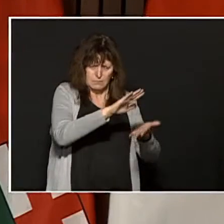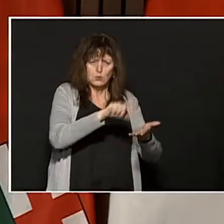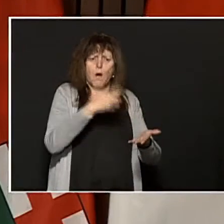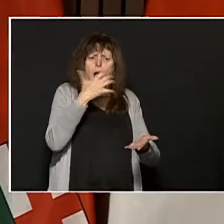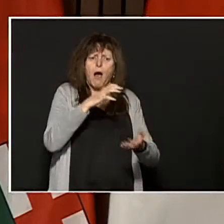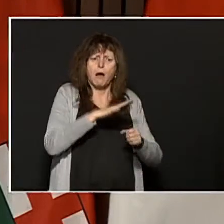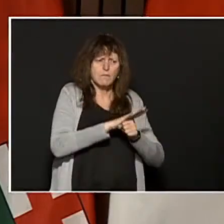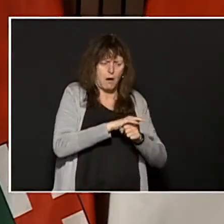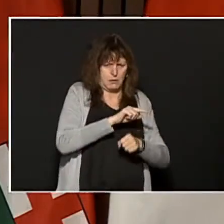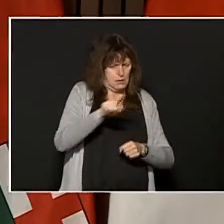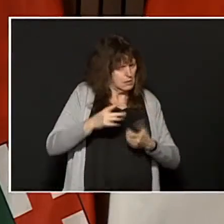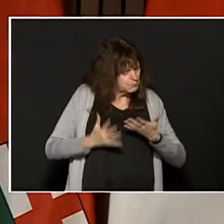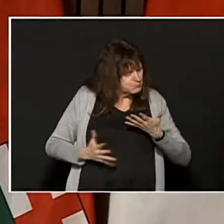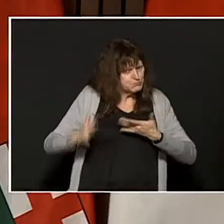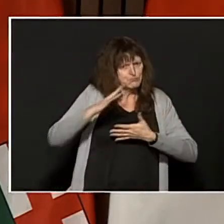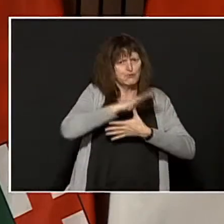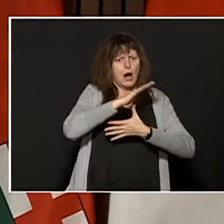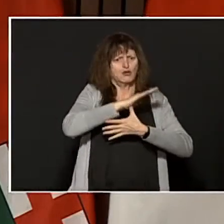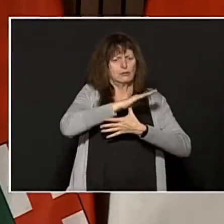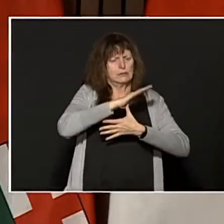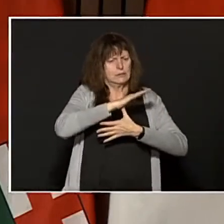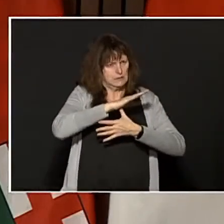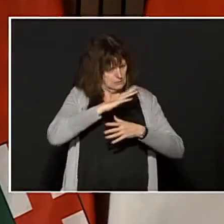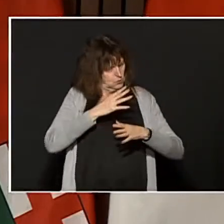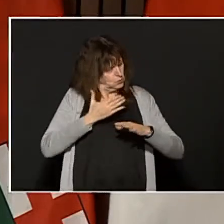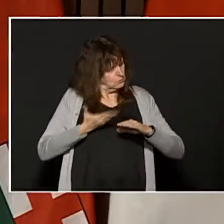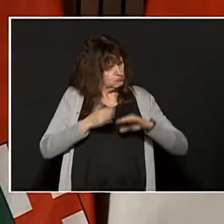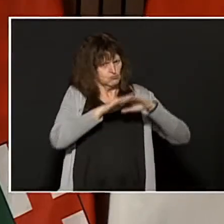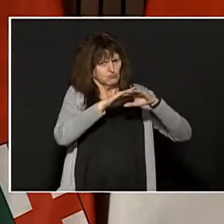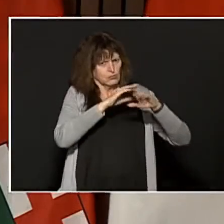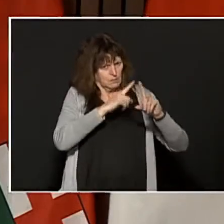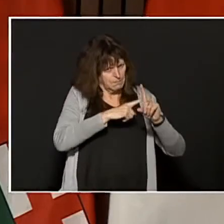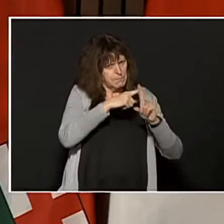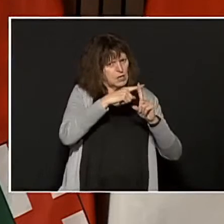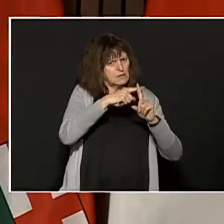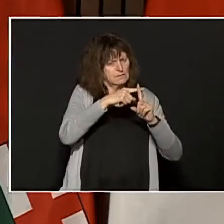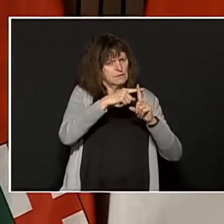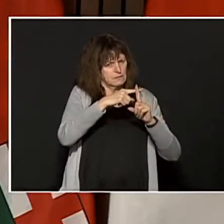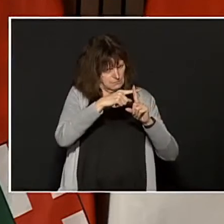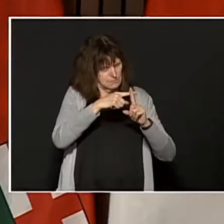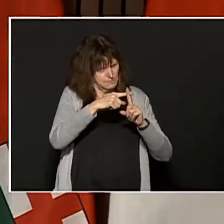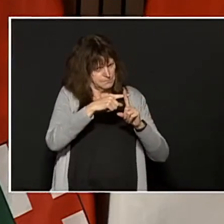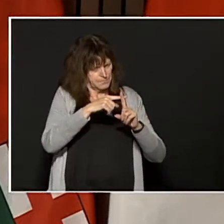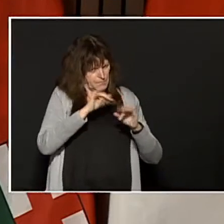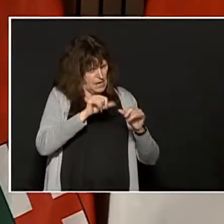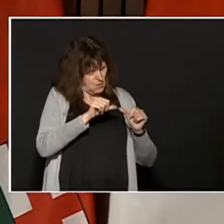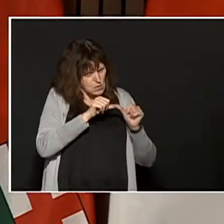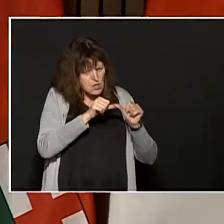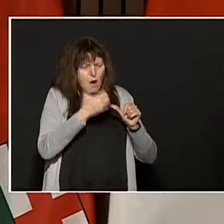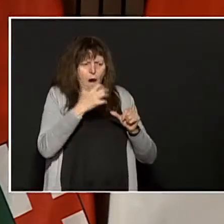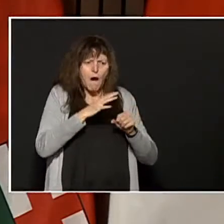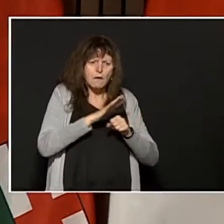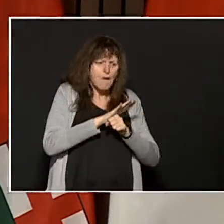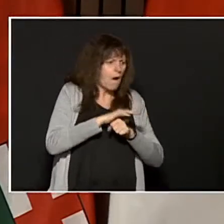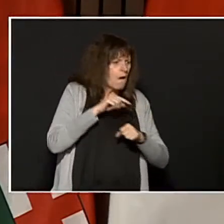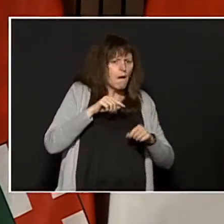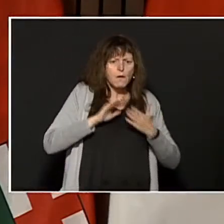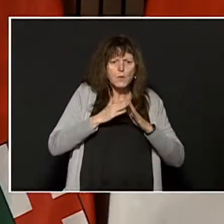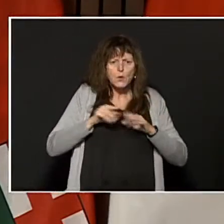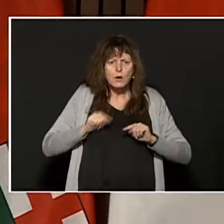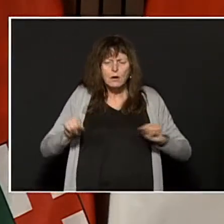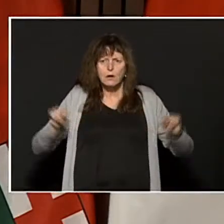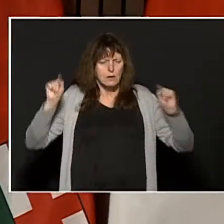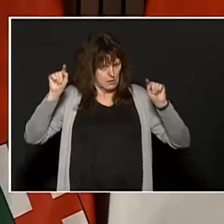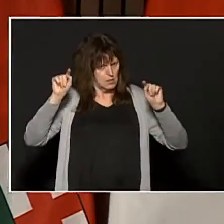is good, but I think the longer we can maintain that to really get coverage as high as it can in those communities is excellent. We've not done